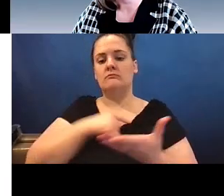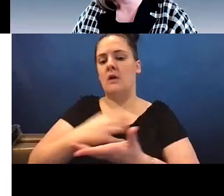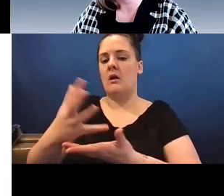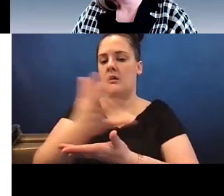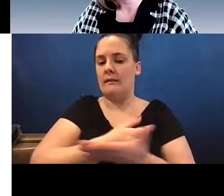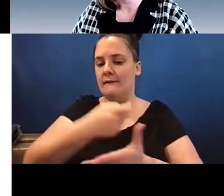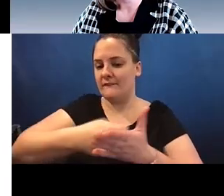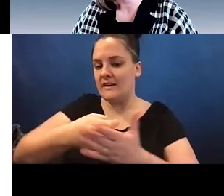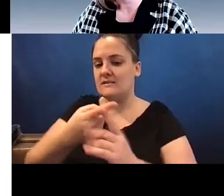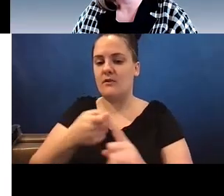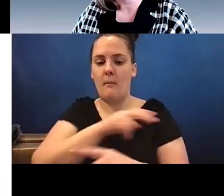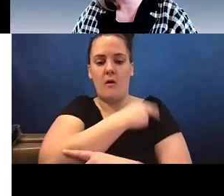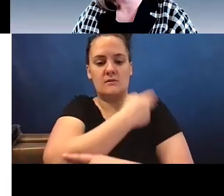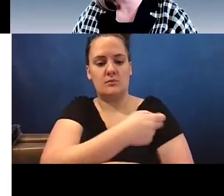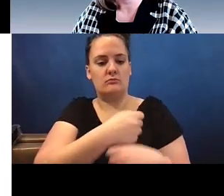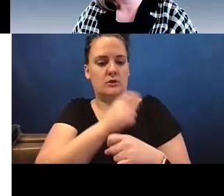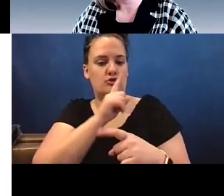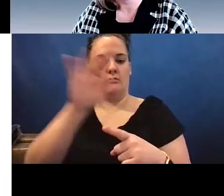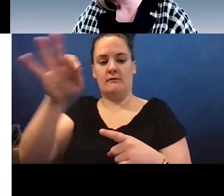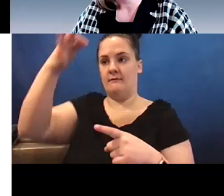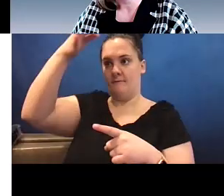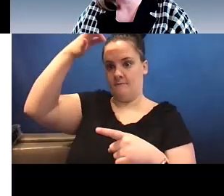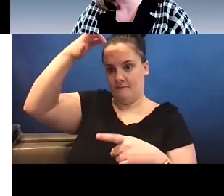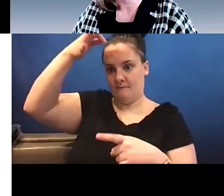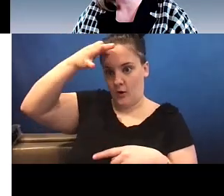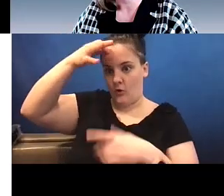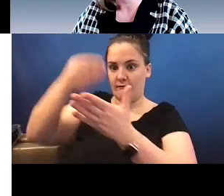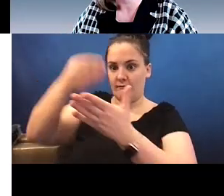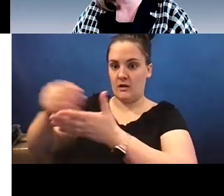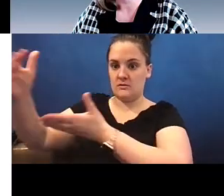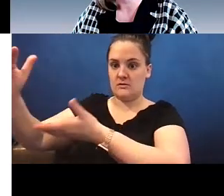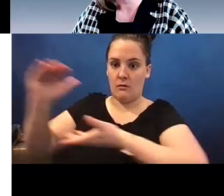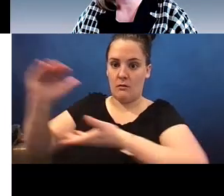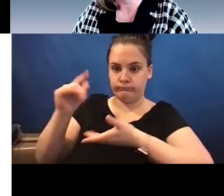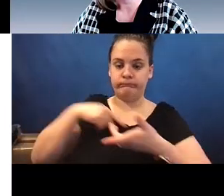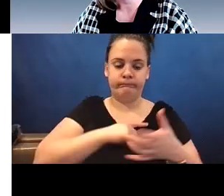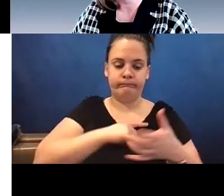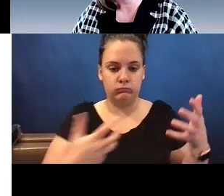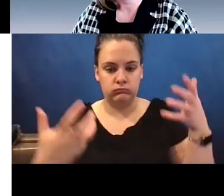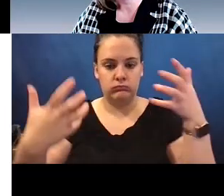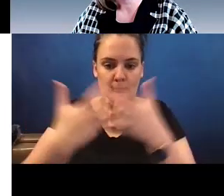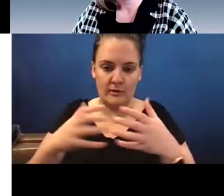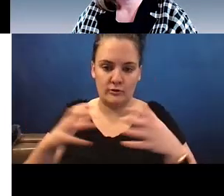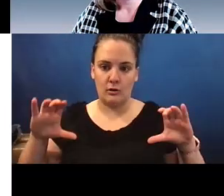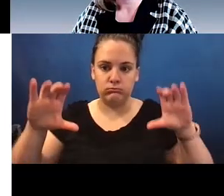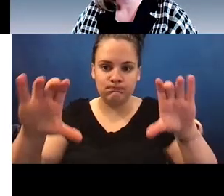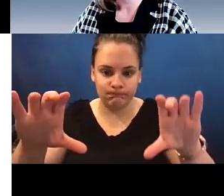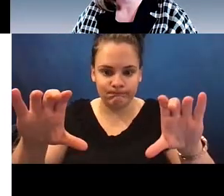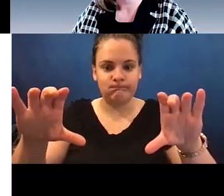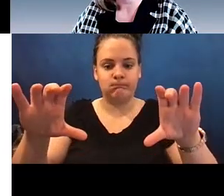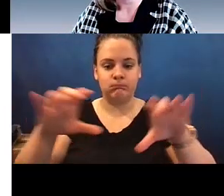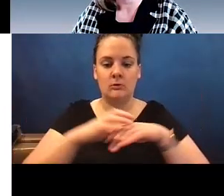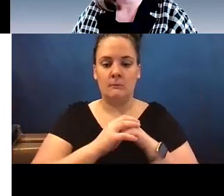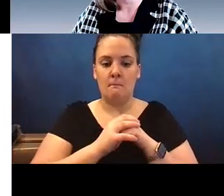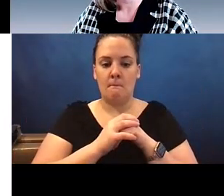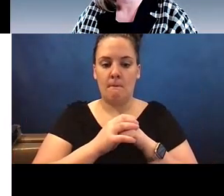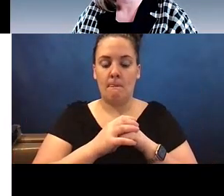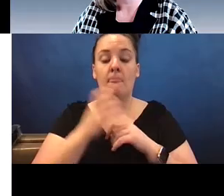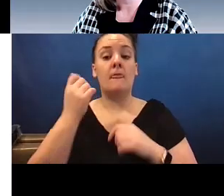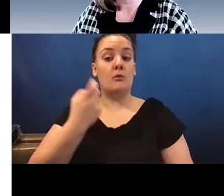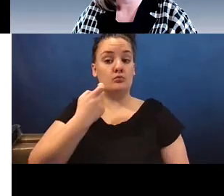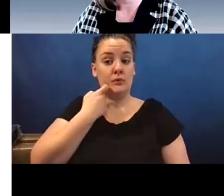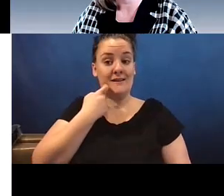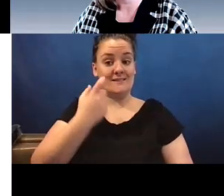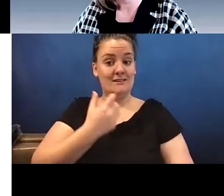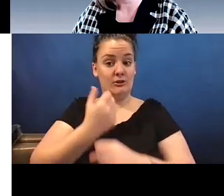hospital reimbursement and supporting coverage for Medicaid and Child Health Plan Plus, or CHIP, members. In the most recent year, we